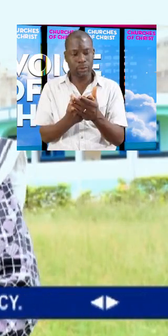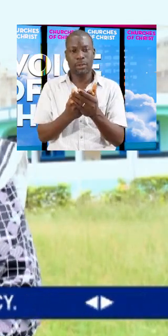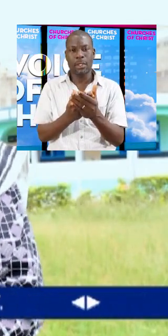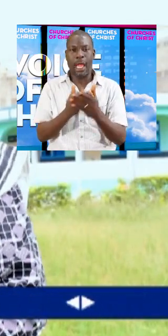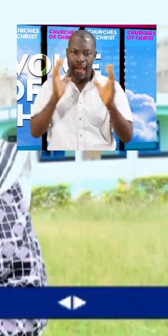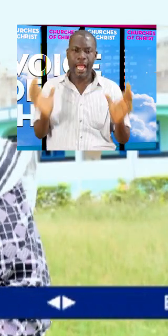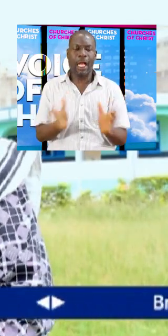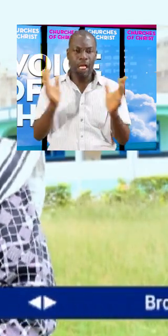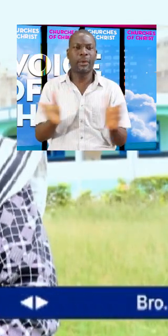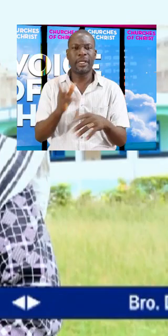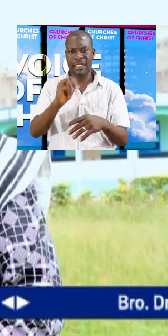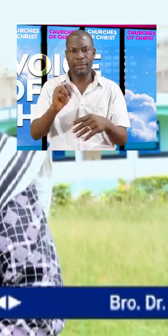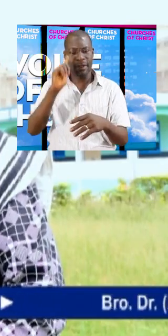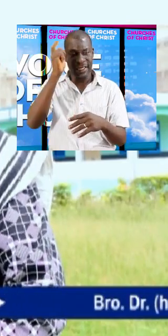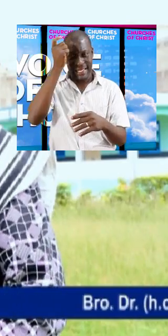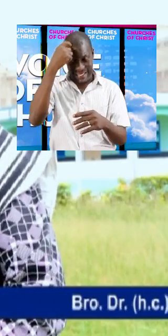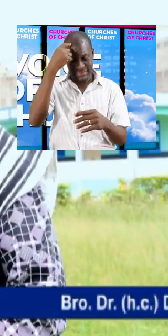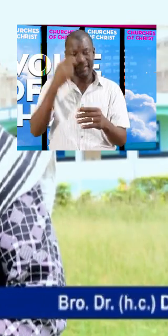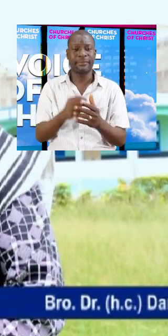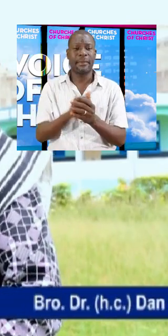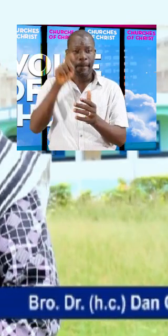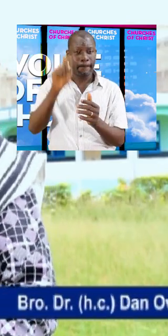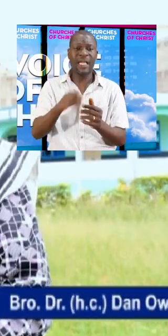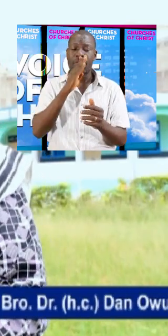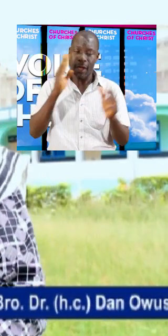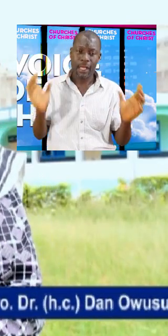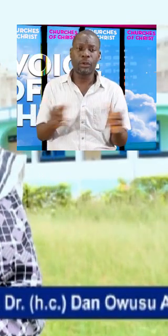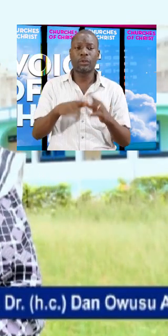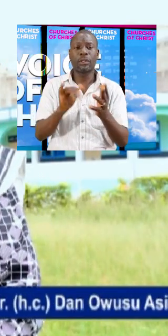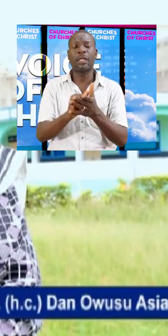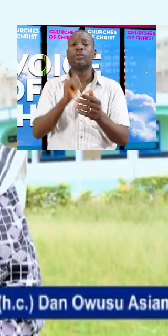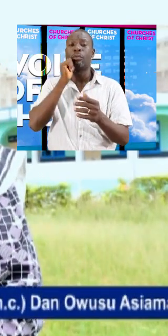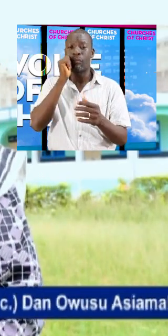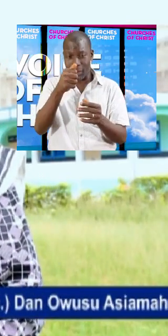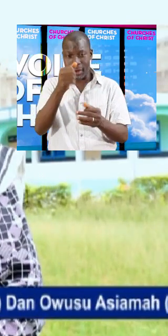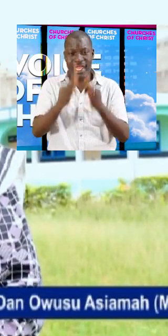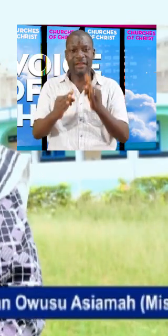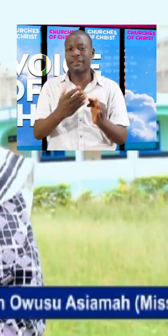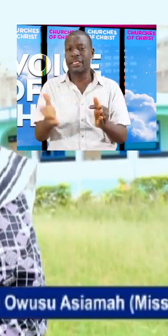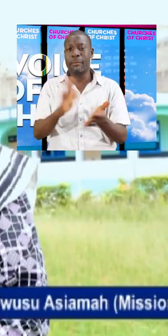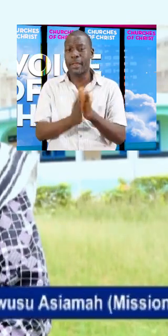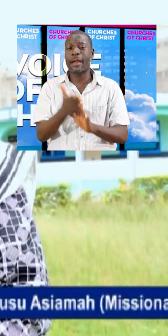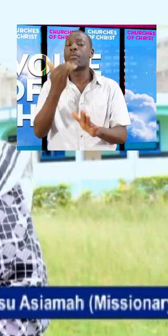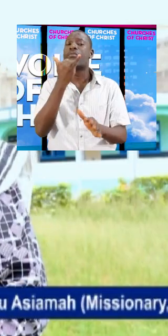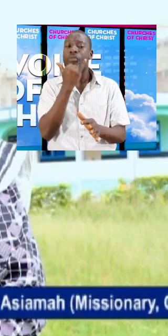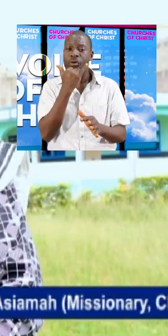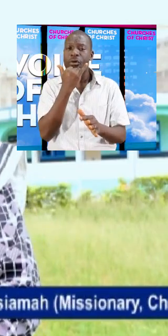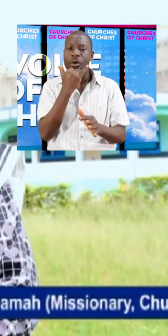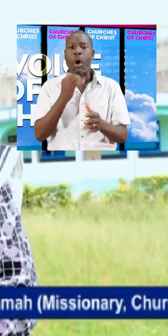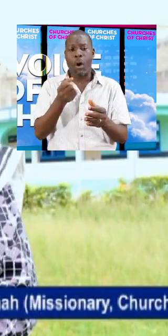ye bo omampeni no abaso so o kyena na se bibi enkoyie e wa amanyo no anansa amanyo sam no munso